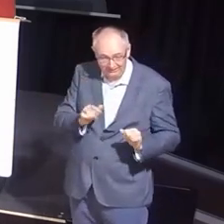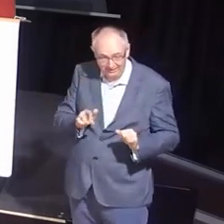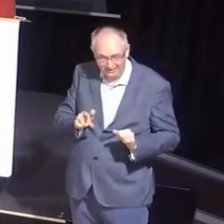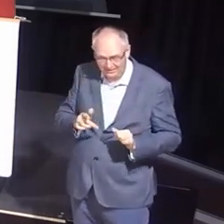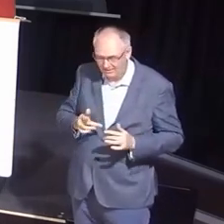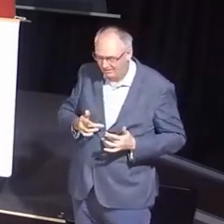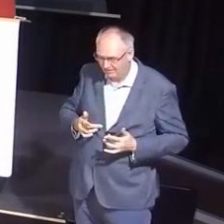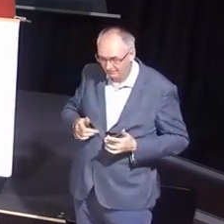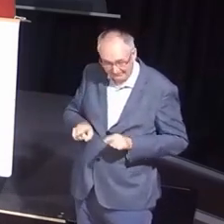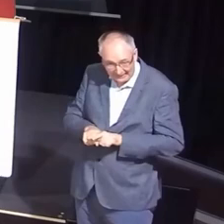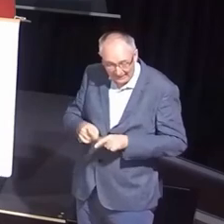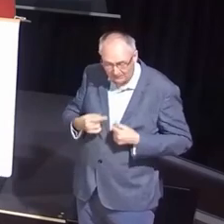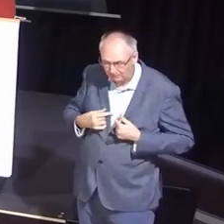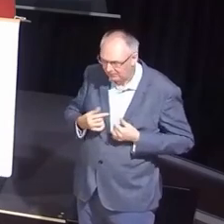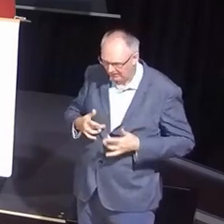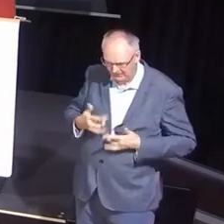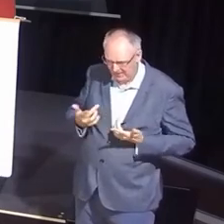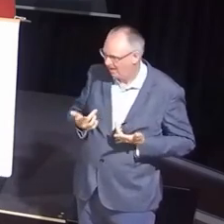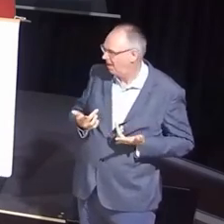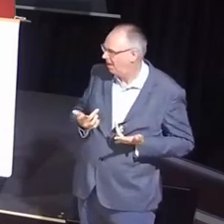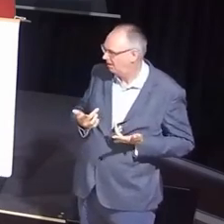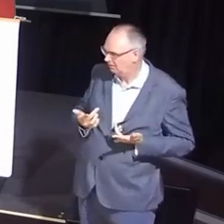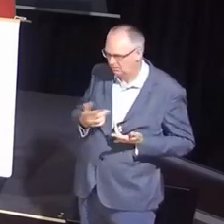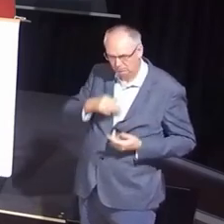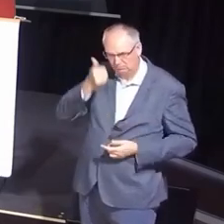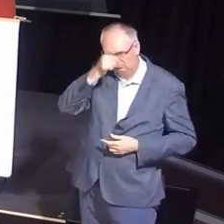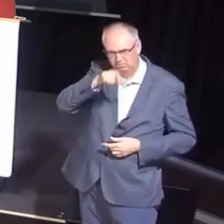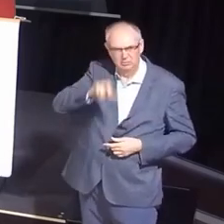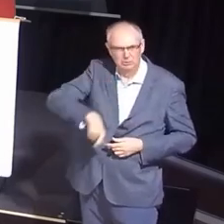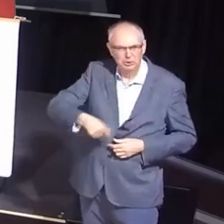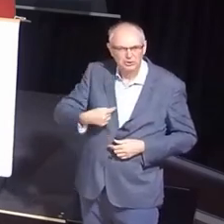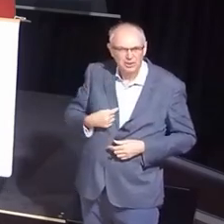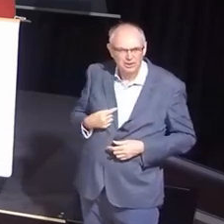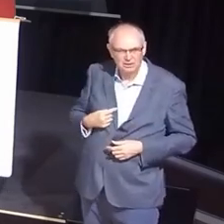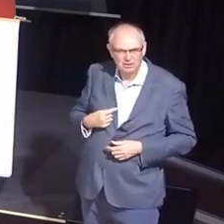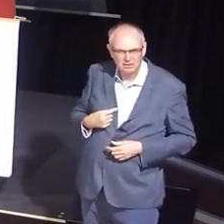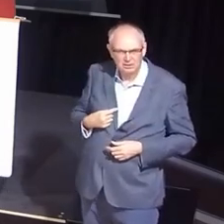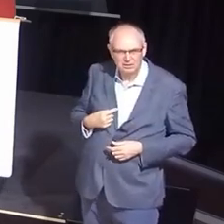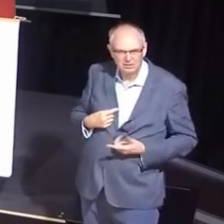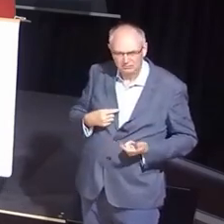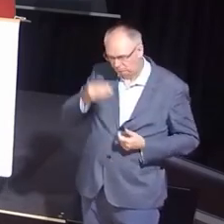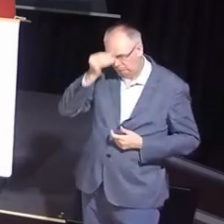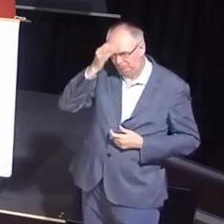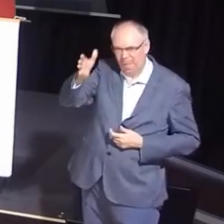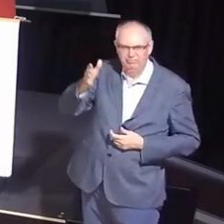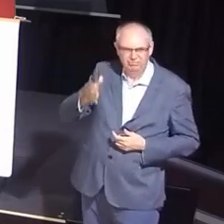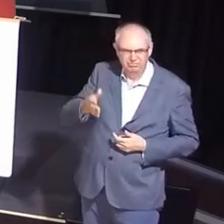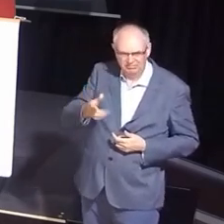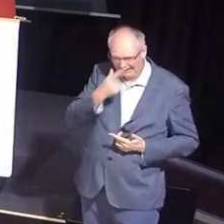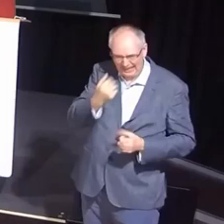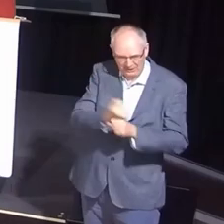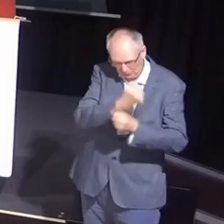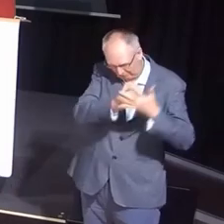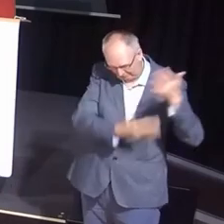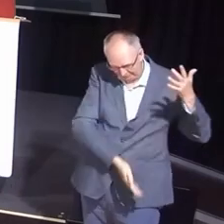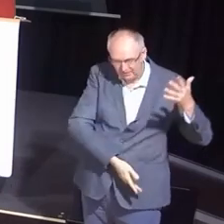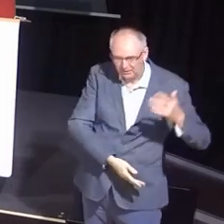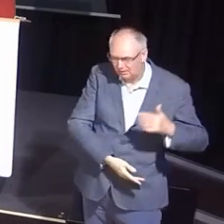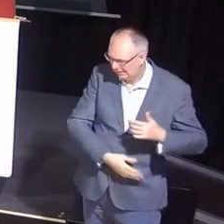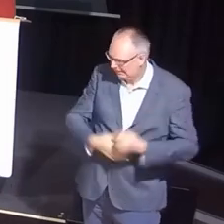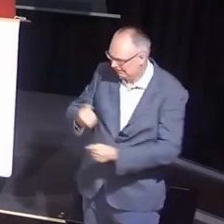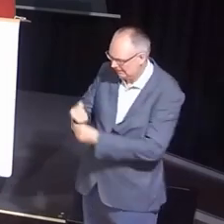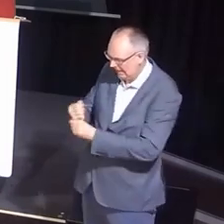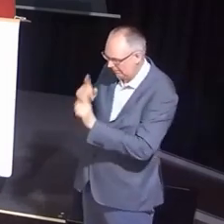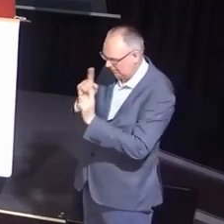like I'm an intelligent human. Like, I know things. Like, I do things. And not being able to play a game. And there are so